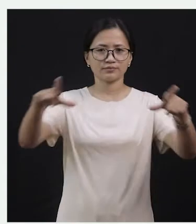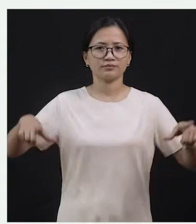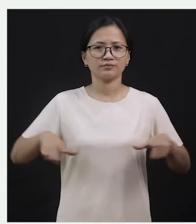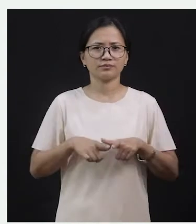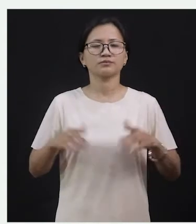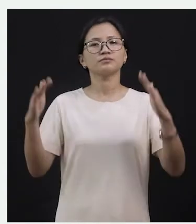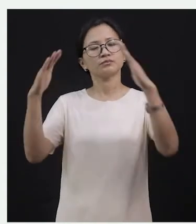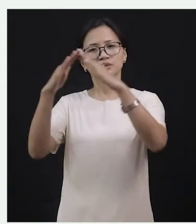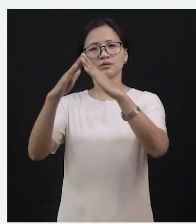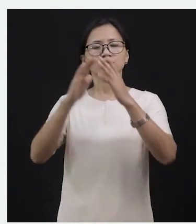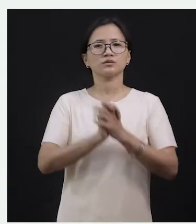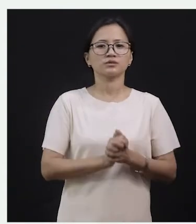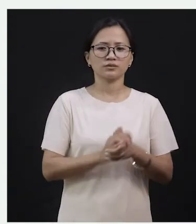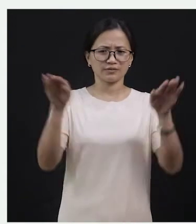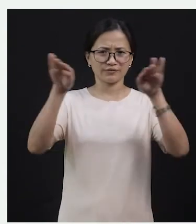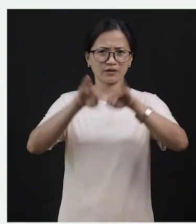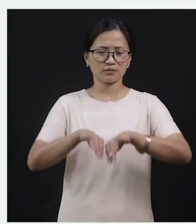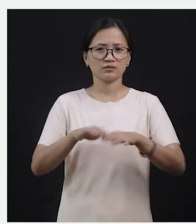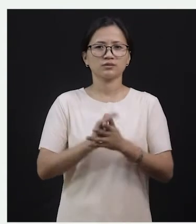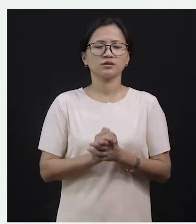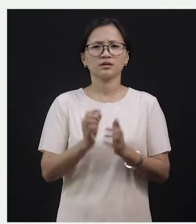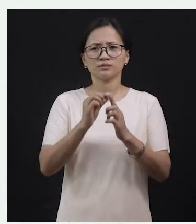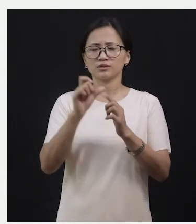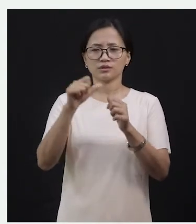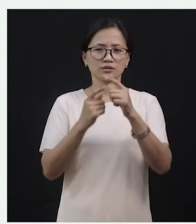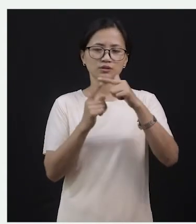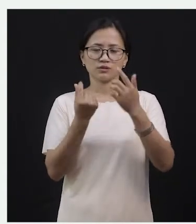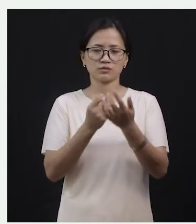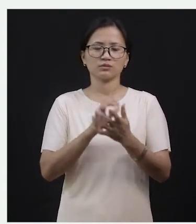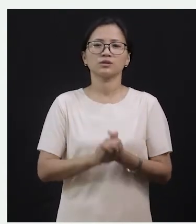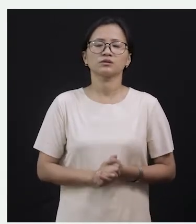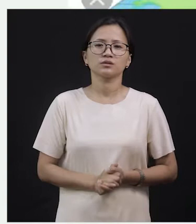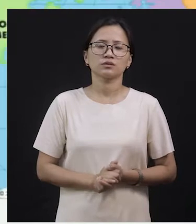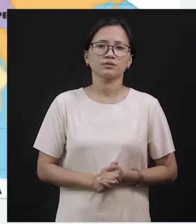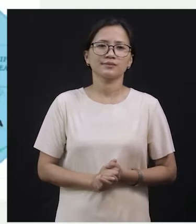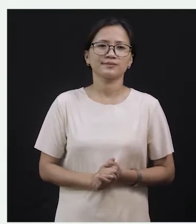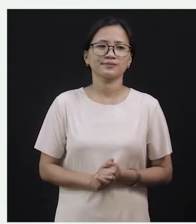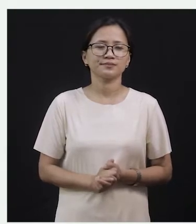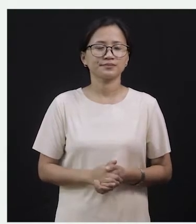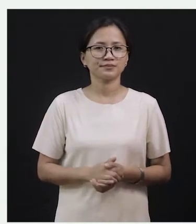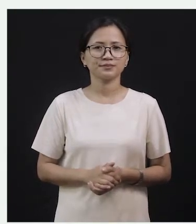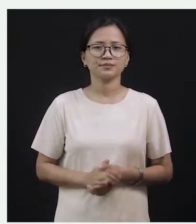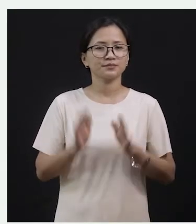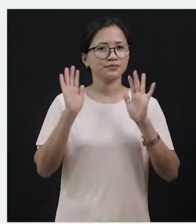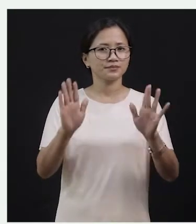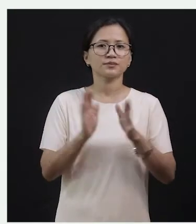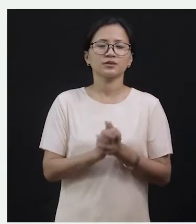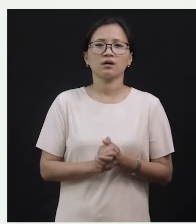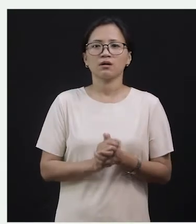the mountains, valleys, plateaus. Okay, so here we